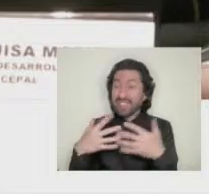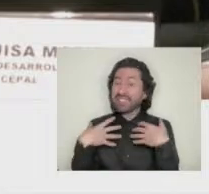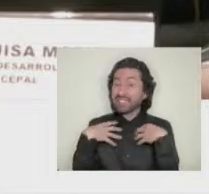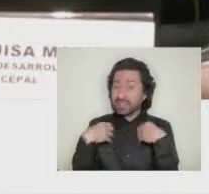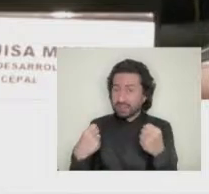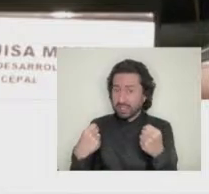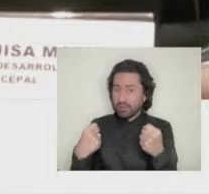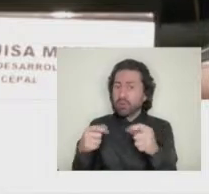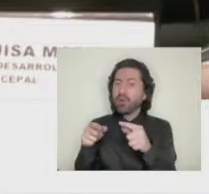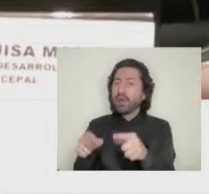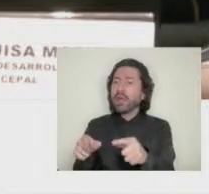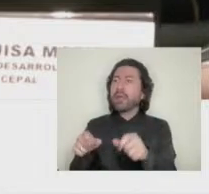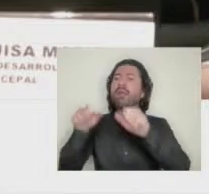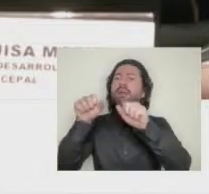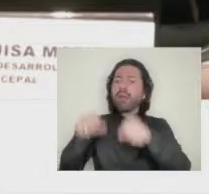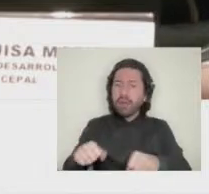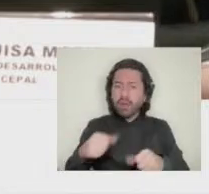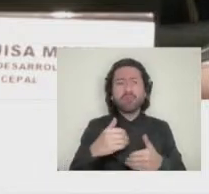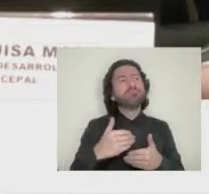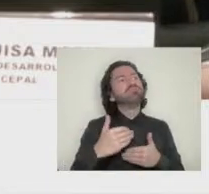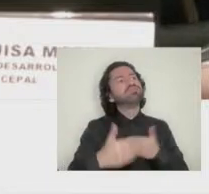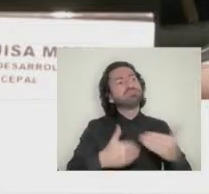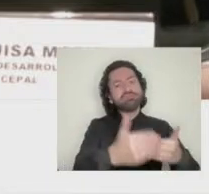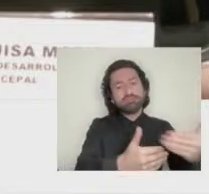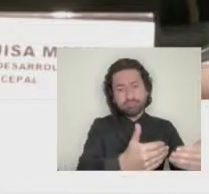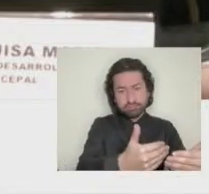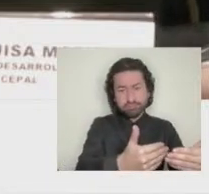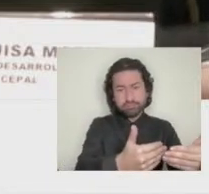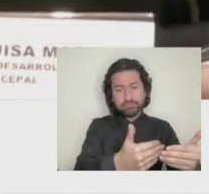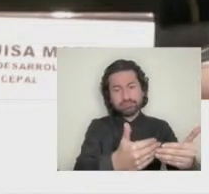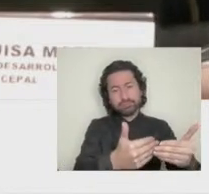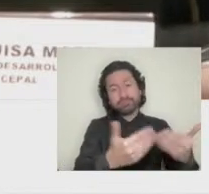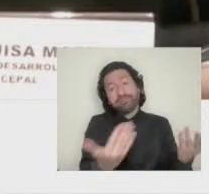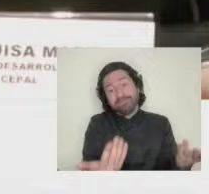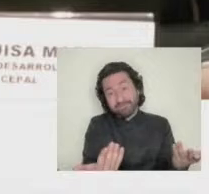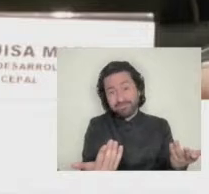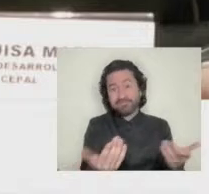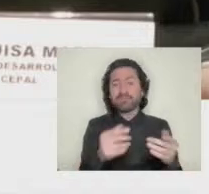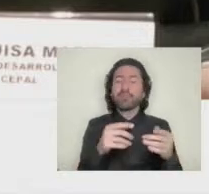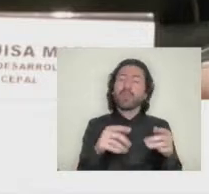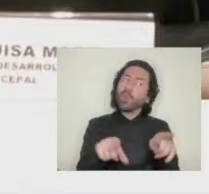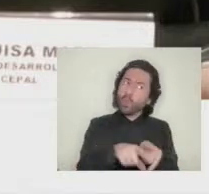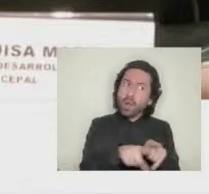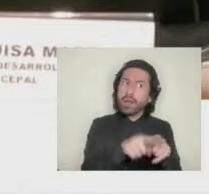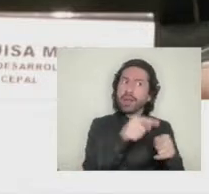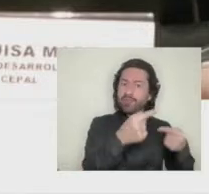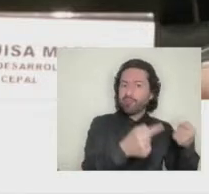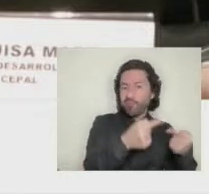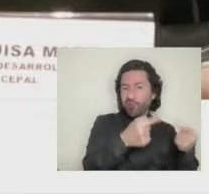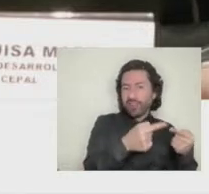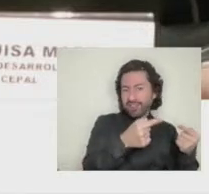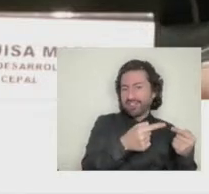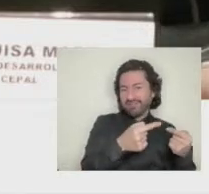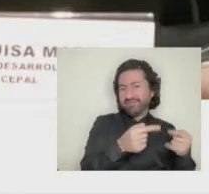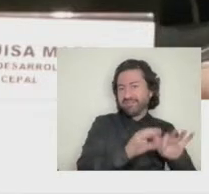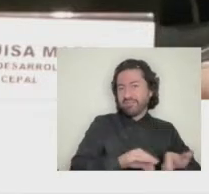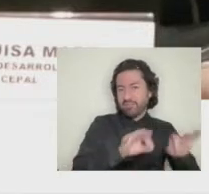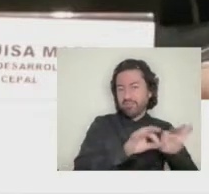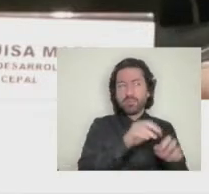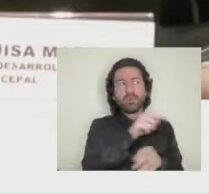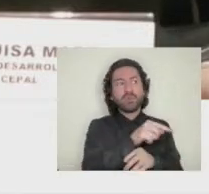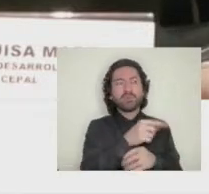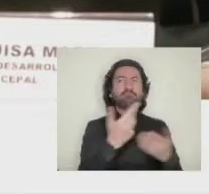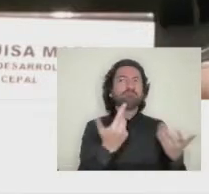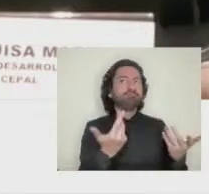the present health institutional framework enable that reform, also the political dimension, because we must take